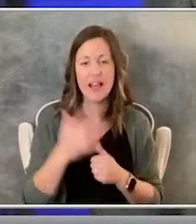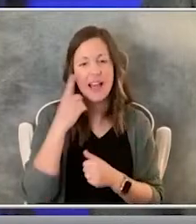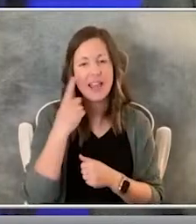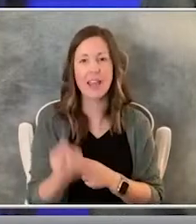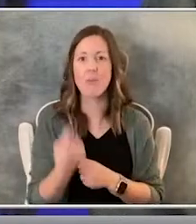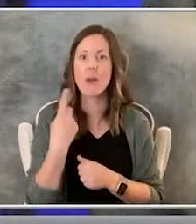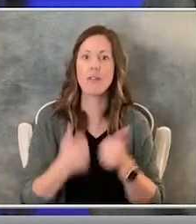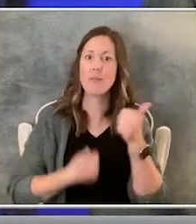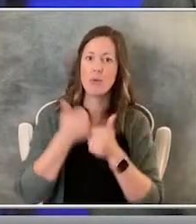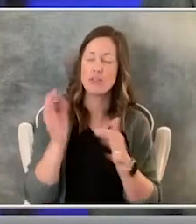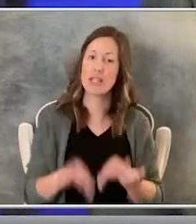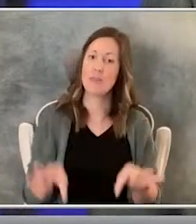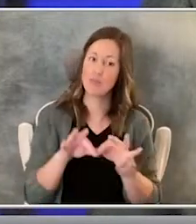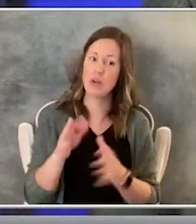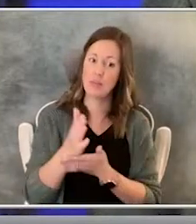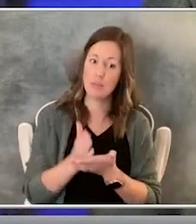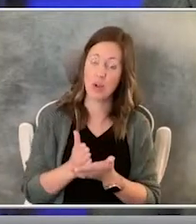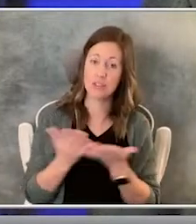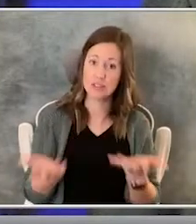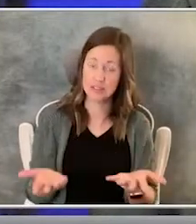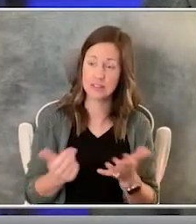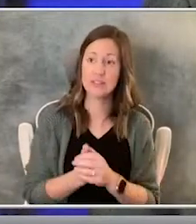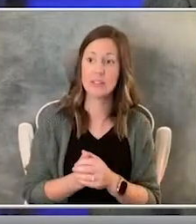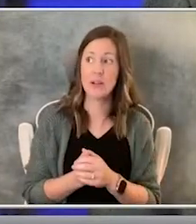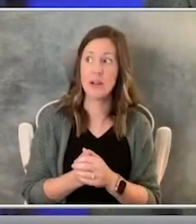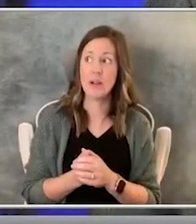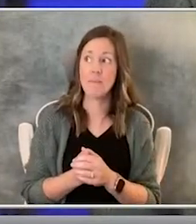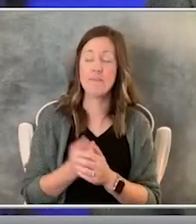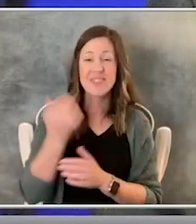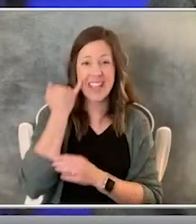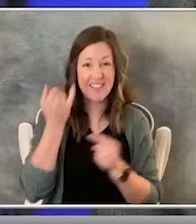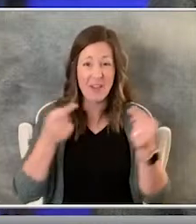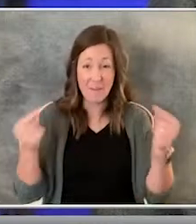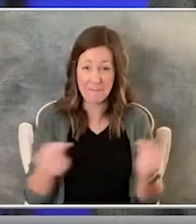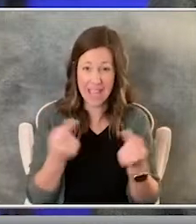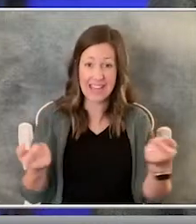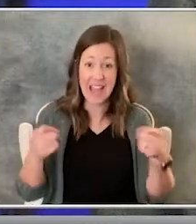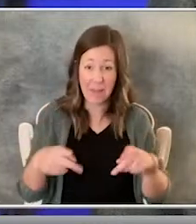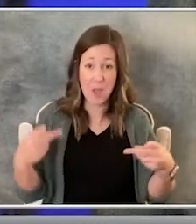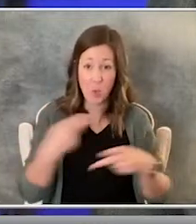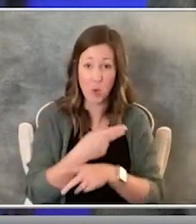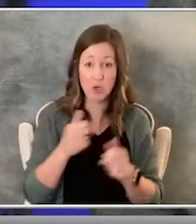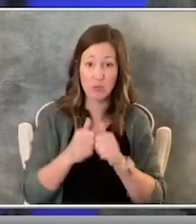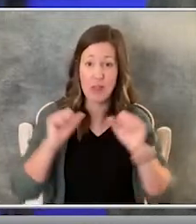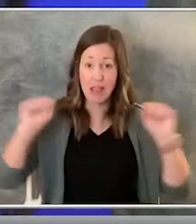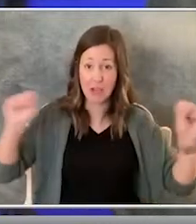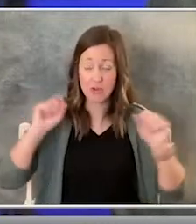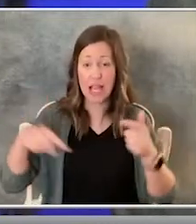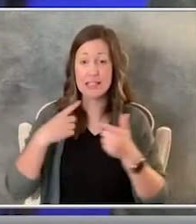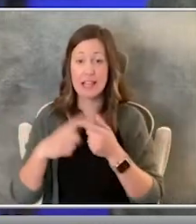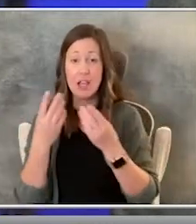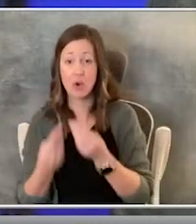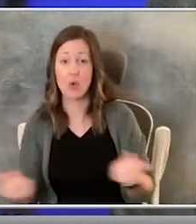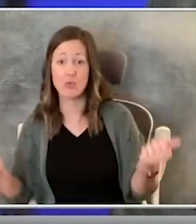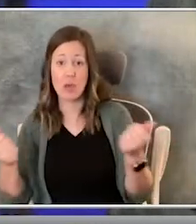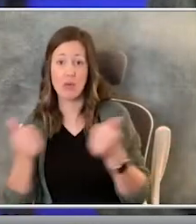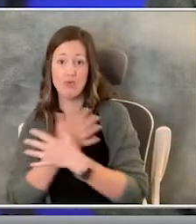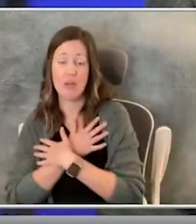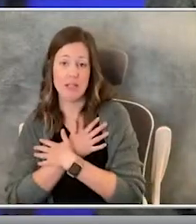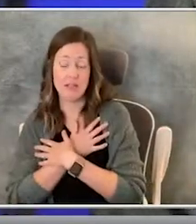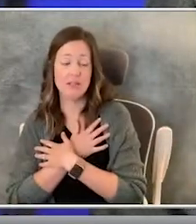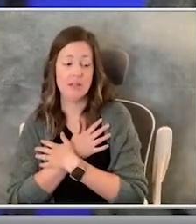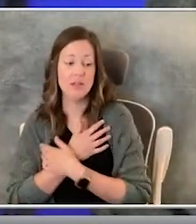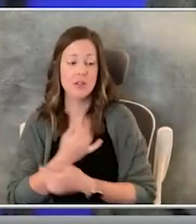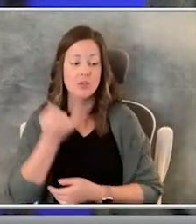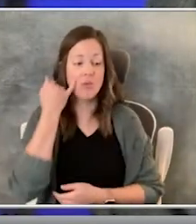that if you have pain that comes on with some sort of exertion, or like if your blood pressure's running too high, or